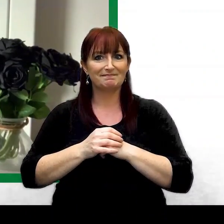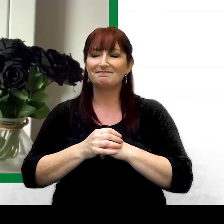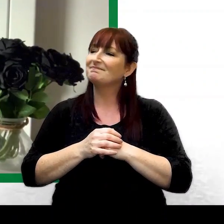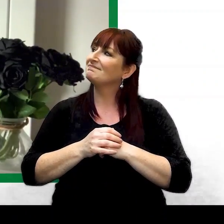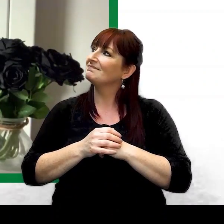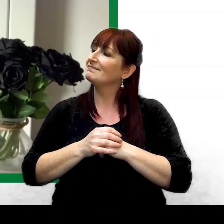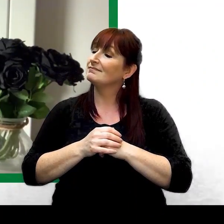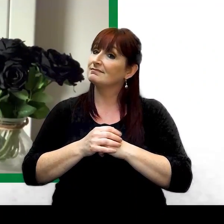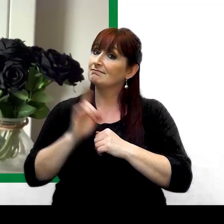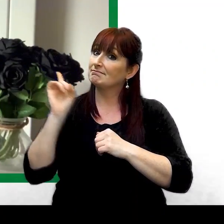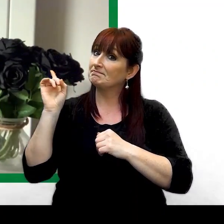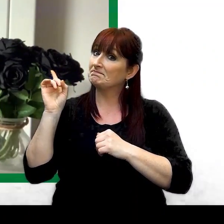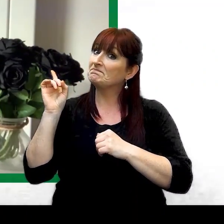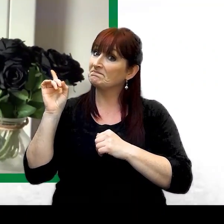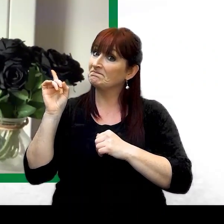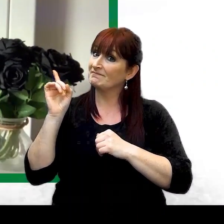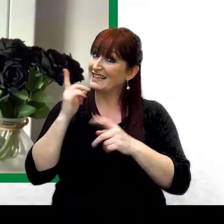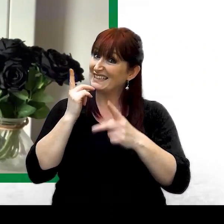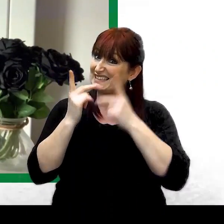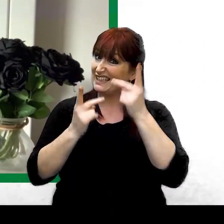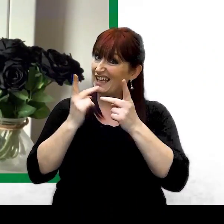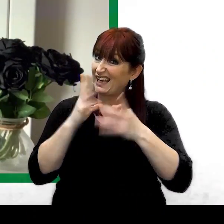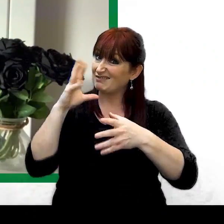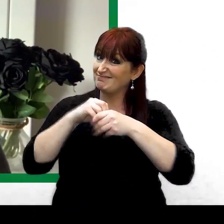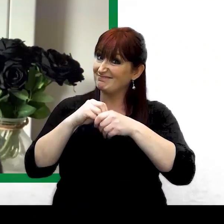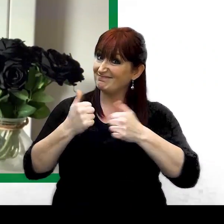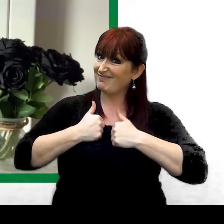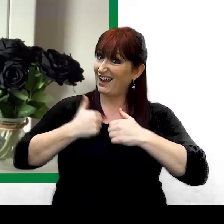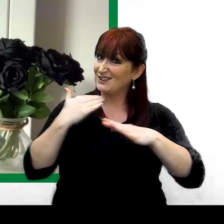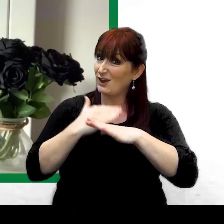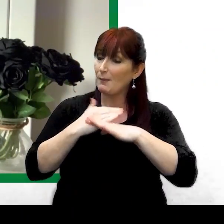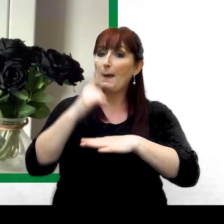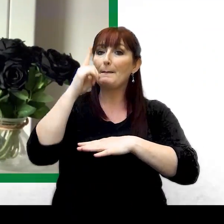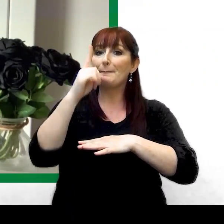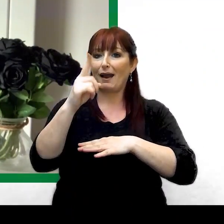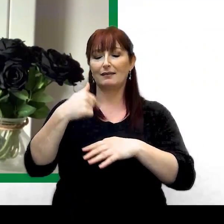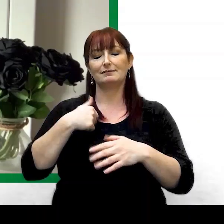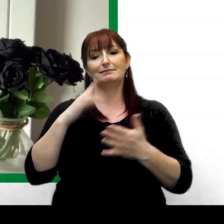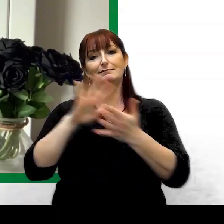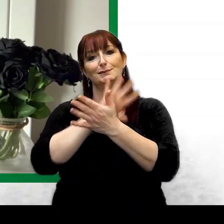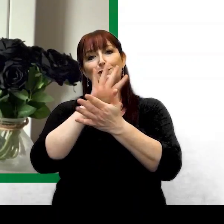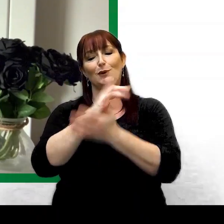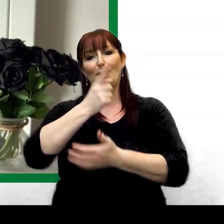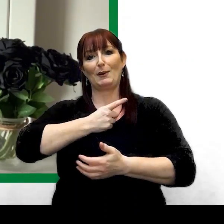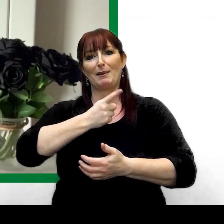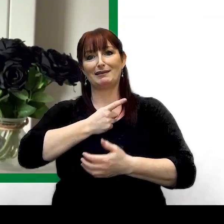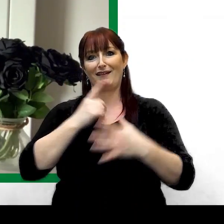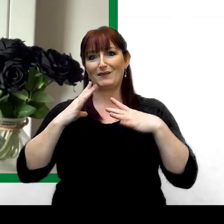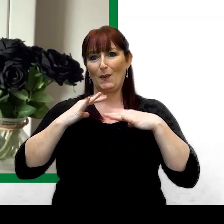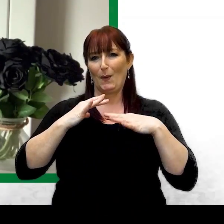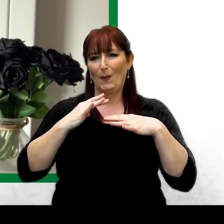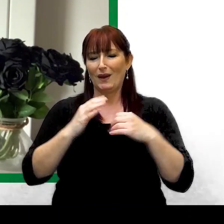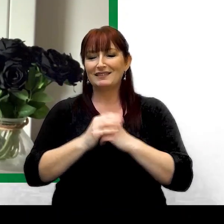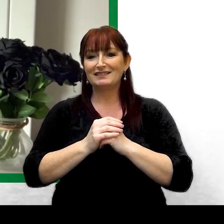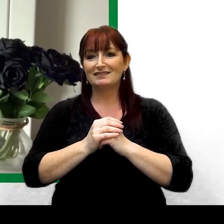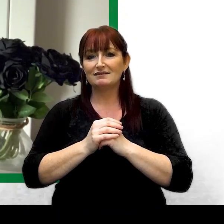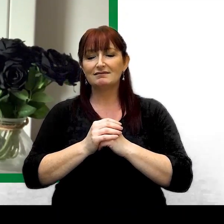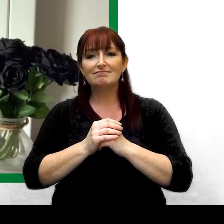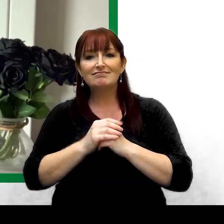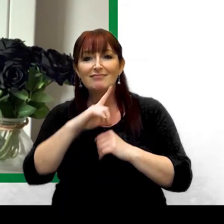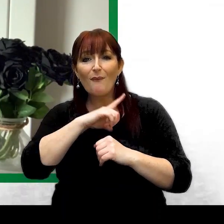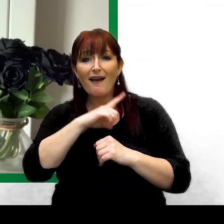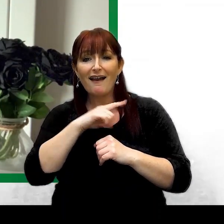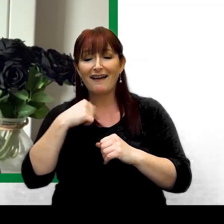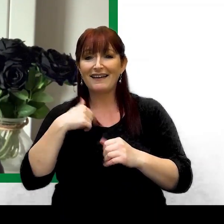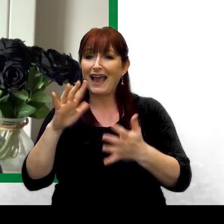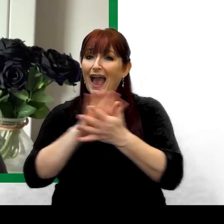singing is part of my job, it is also something that I really enjoy doing in my spare time. It makes me